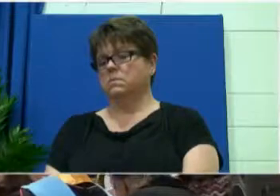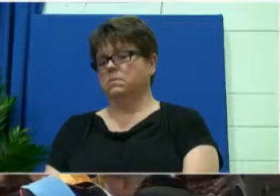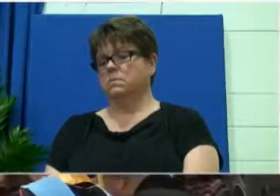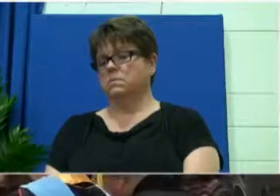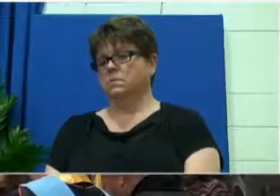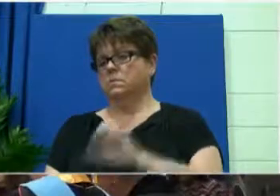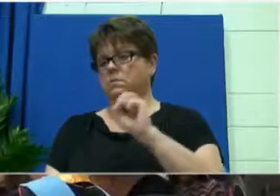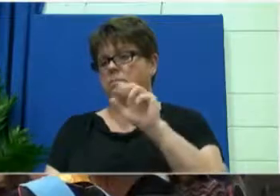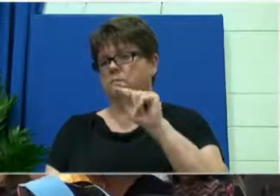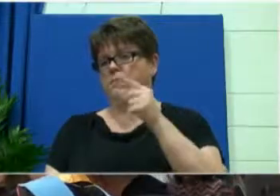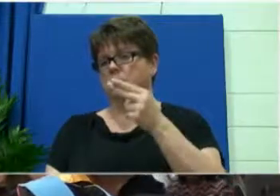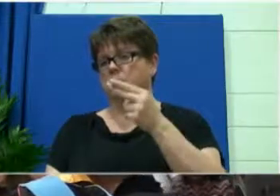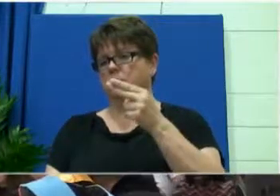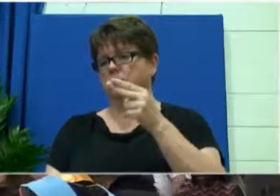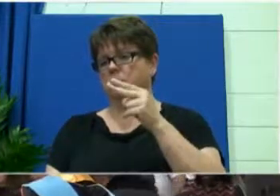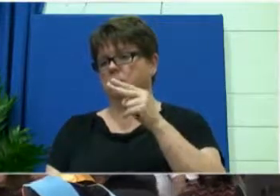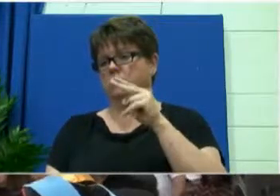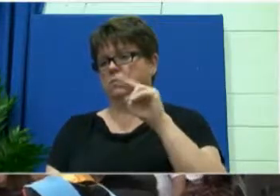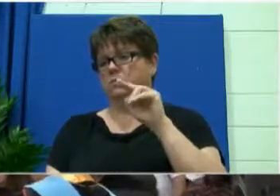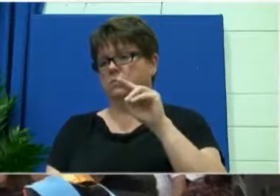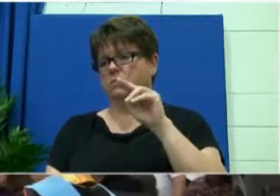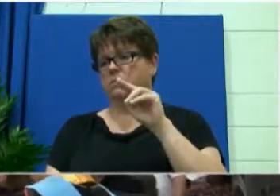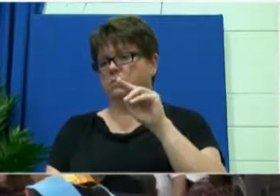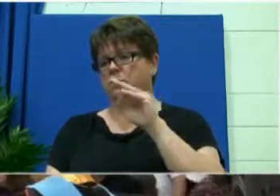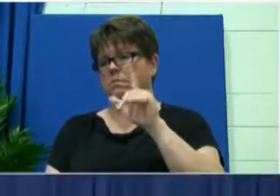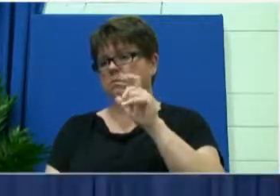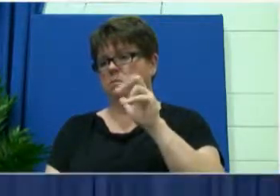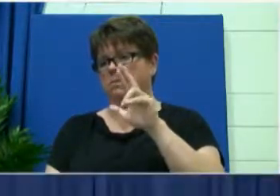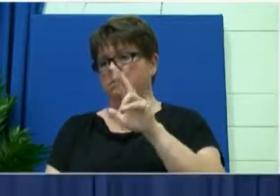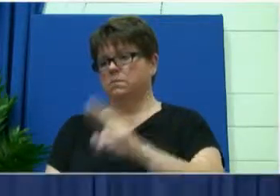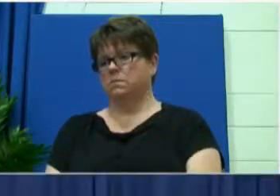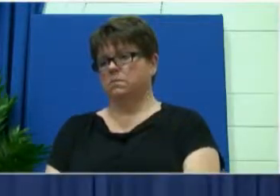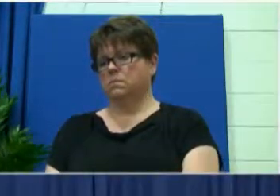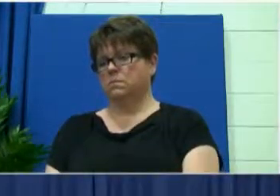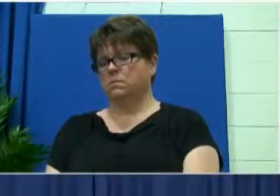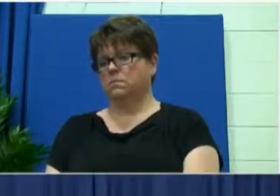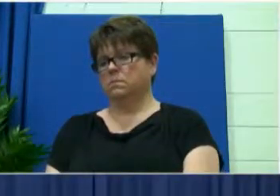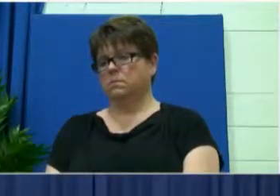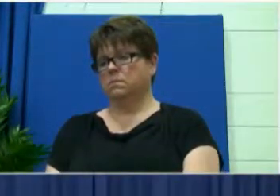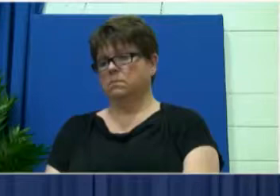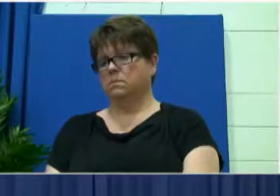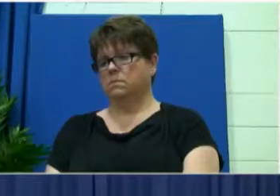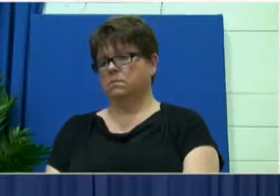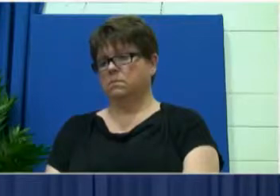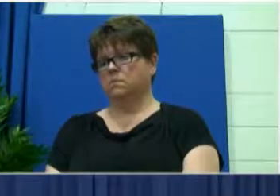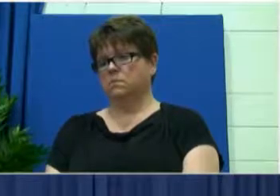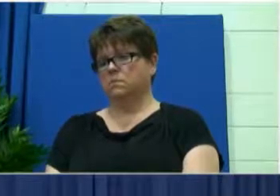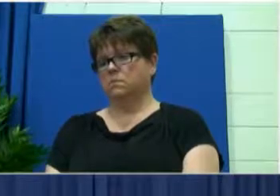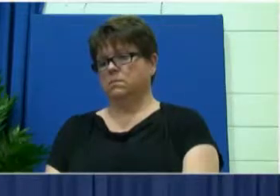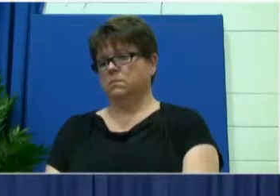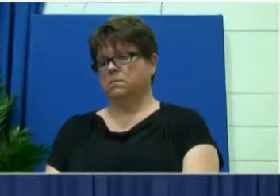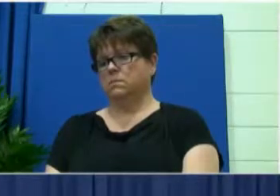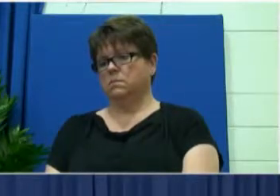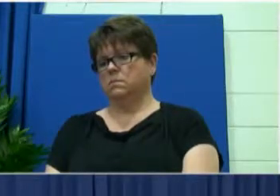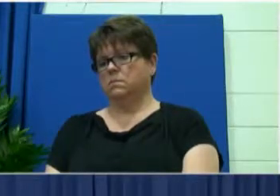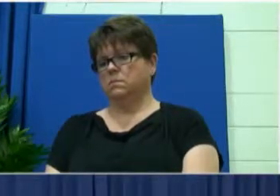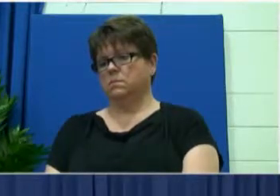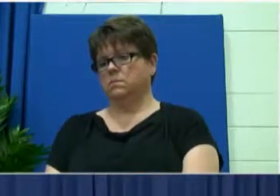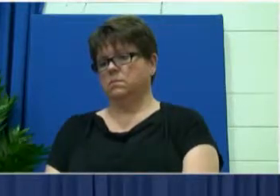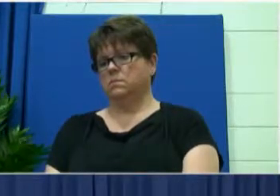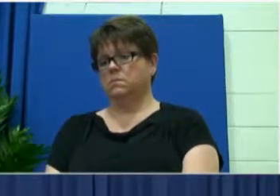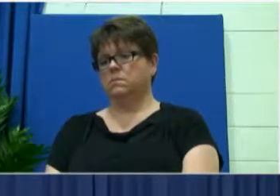Seth Garrett Marler, magna cum laude, Phi Theta Kappa, Associate in Applied Science, Criminal Justice.